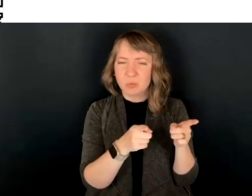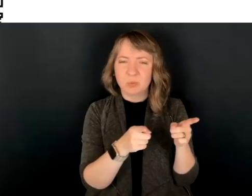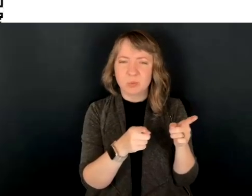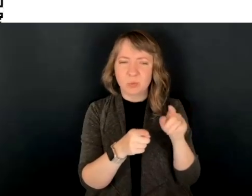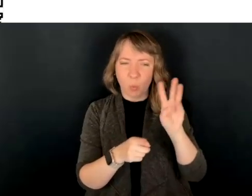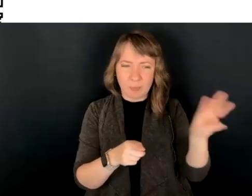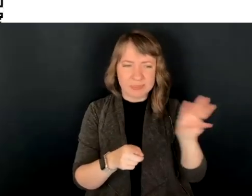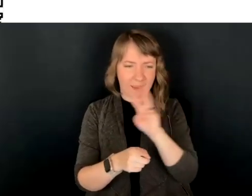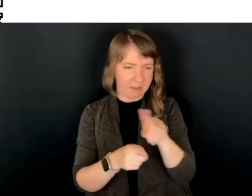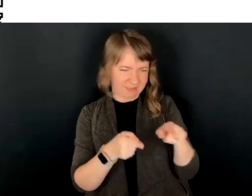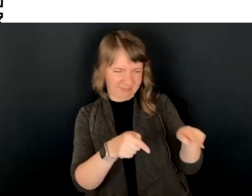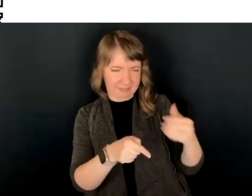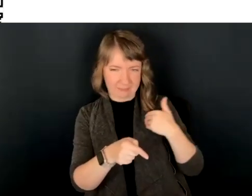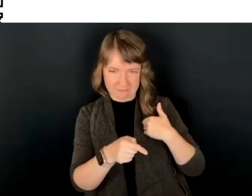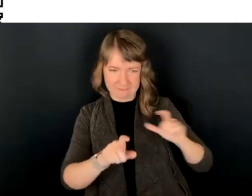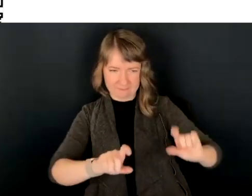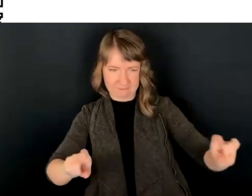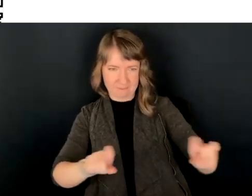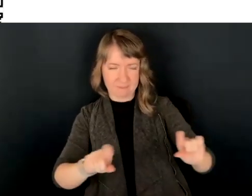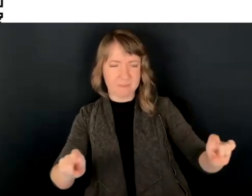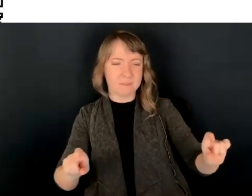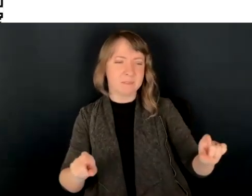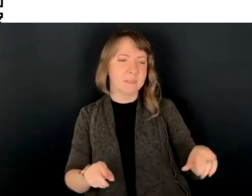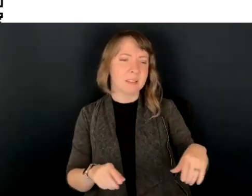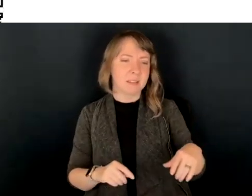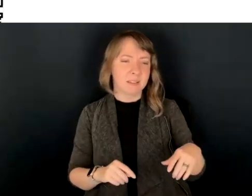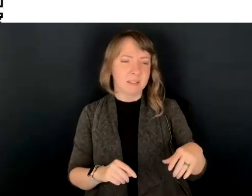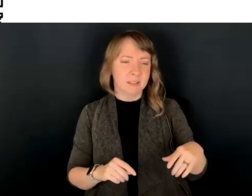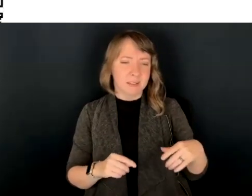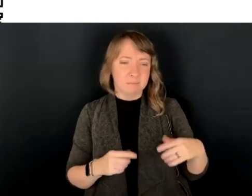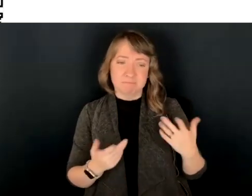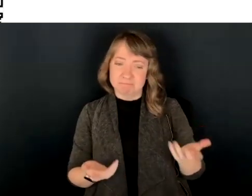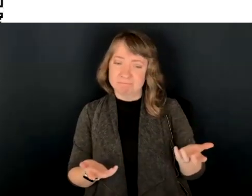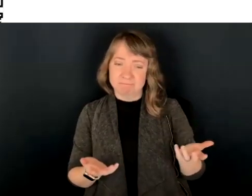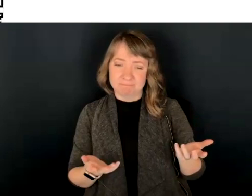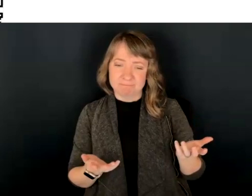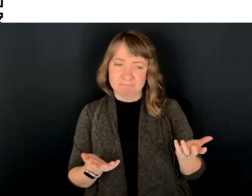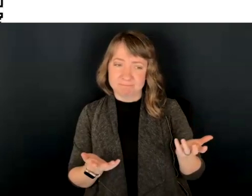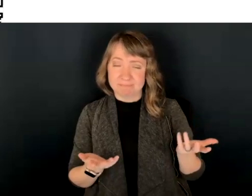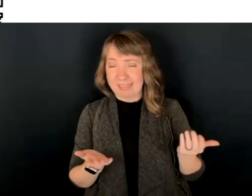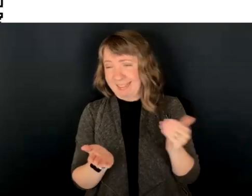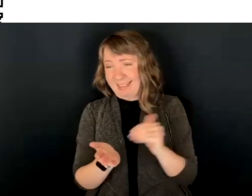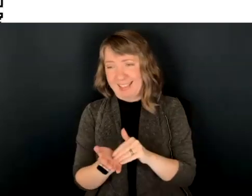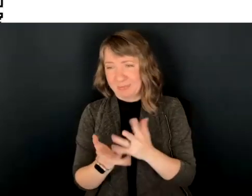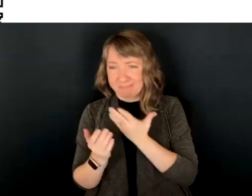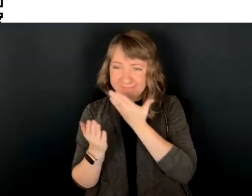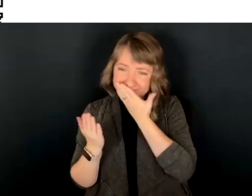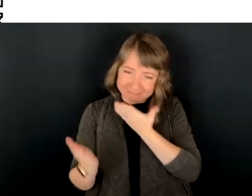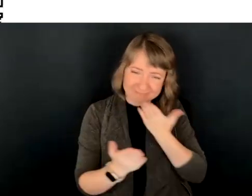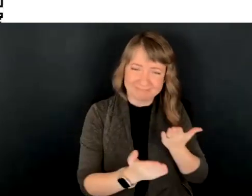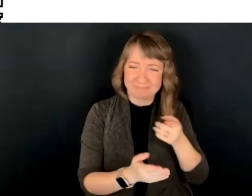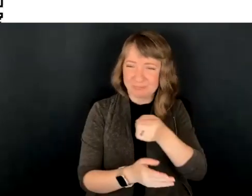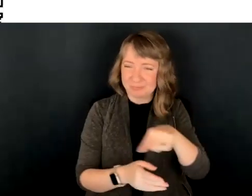websites for those organizations and initiatives. And again, thank you all for coming. And